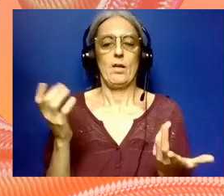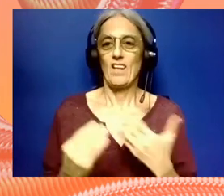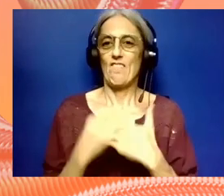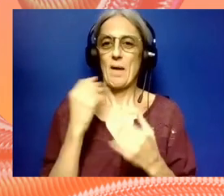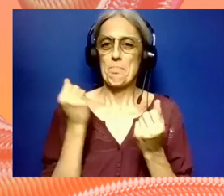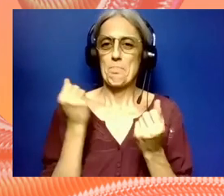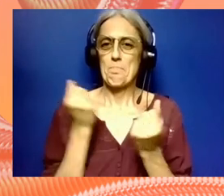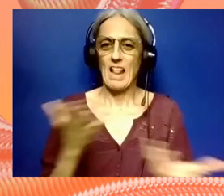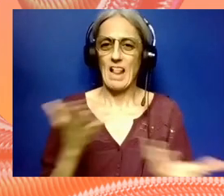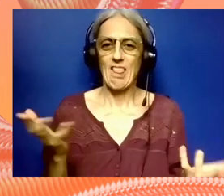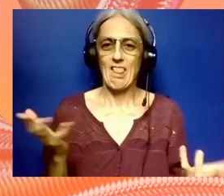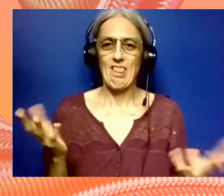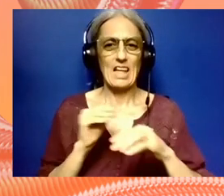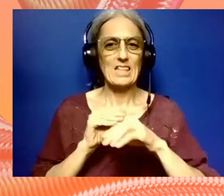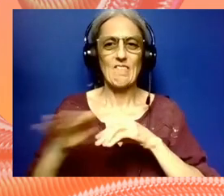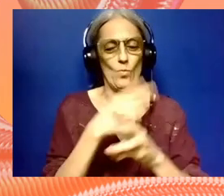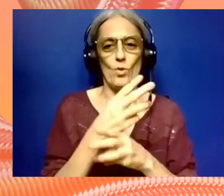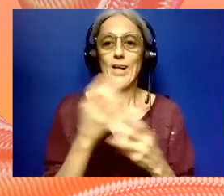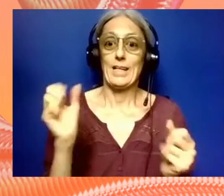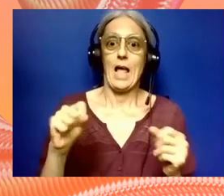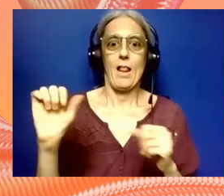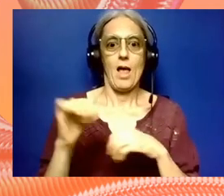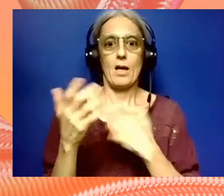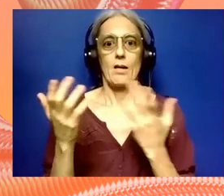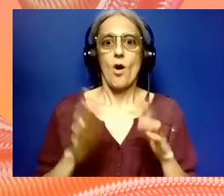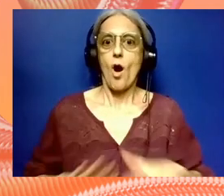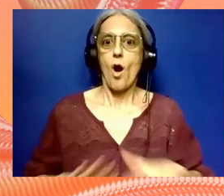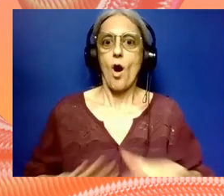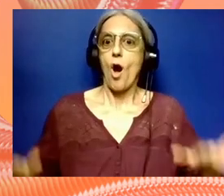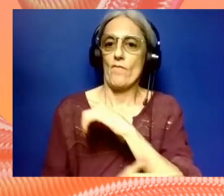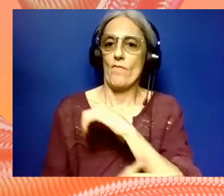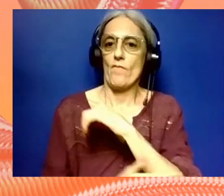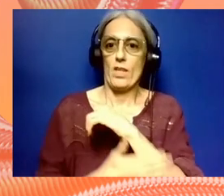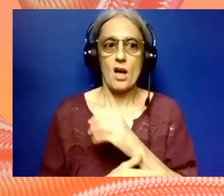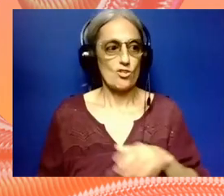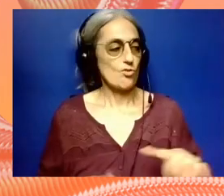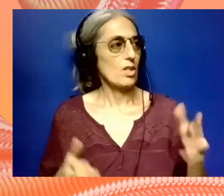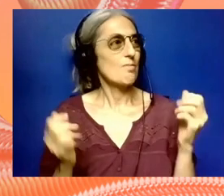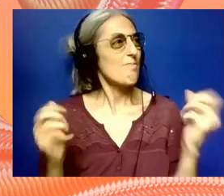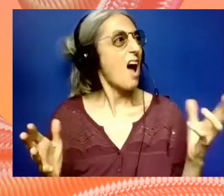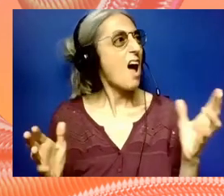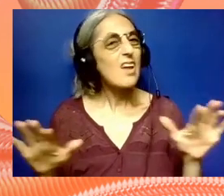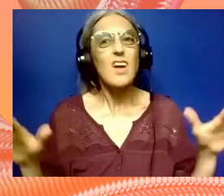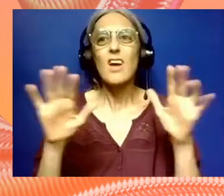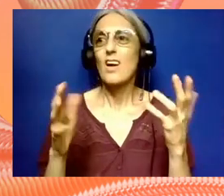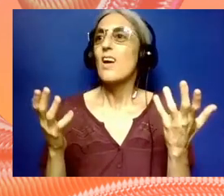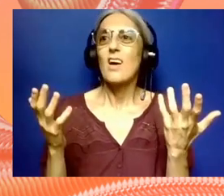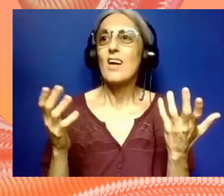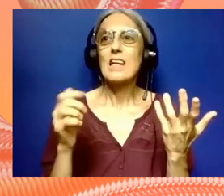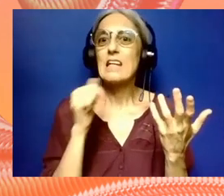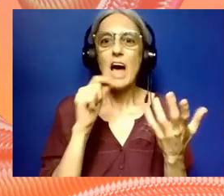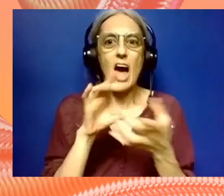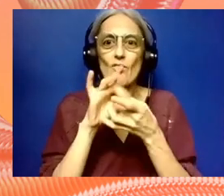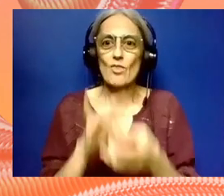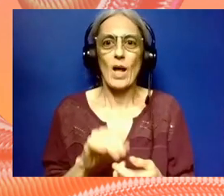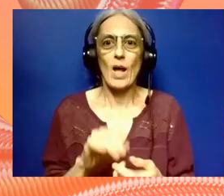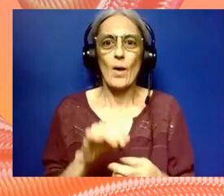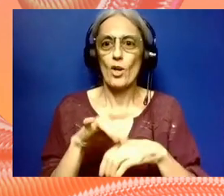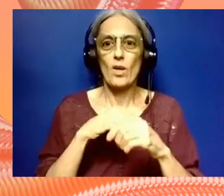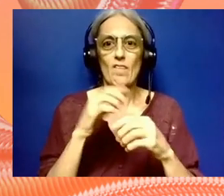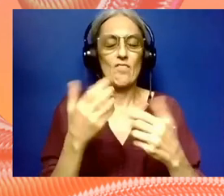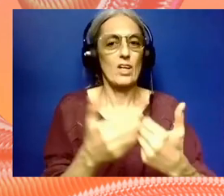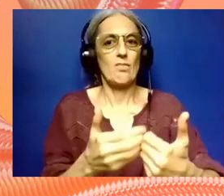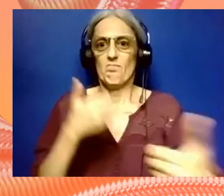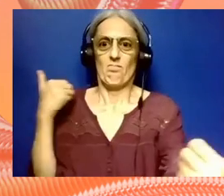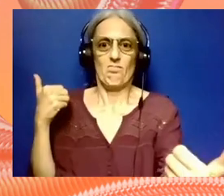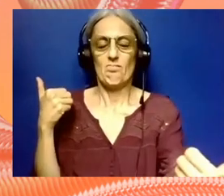in the country right now, that's what I feel. I'm like, oh, like, you're so far from belonging to earth that you act against the earth. You're so far from belonging to humans